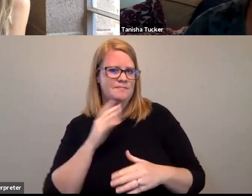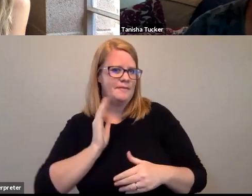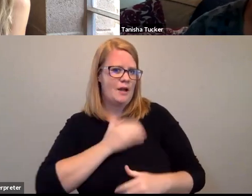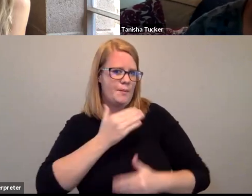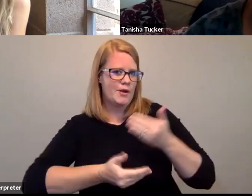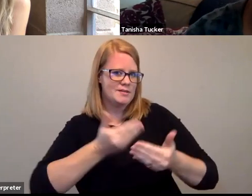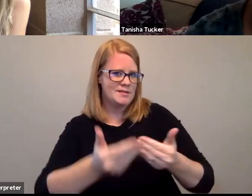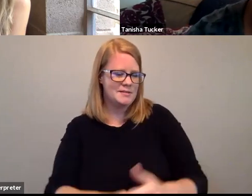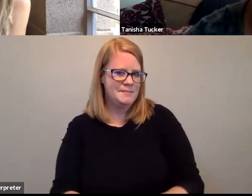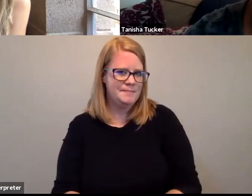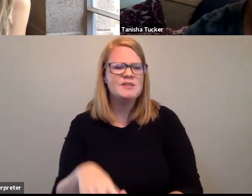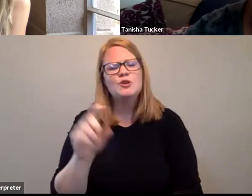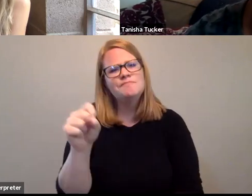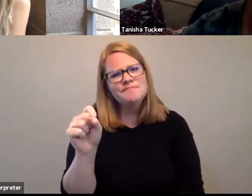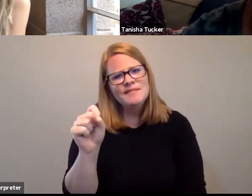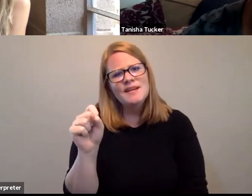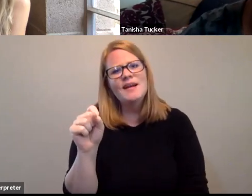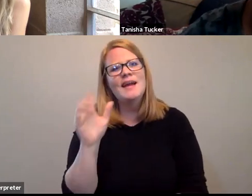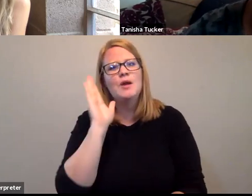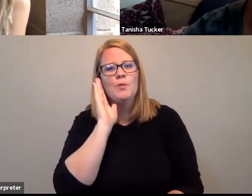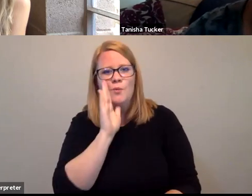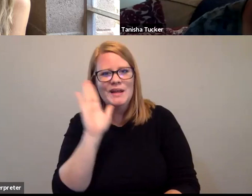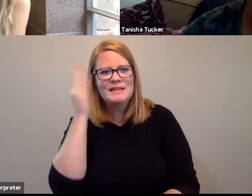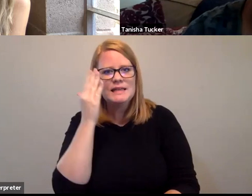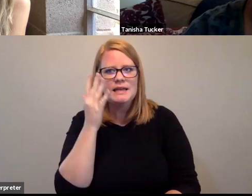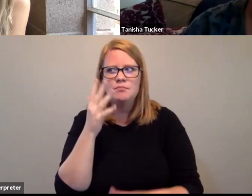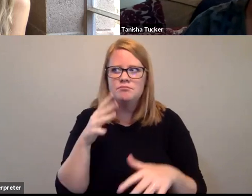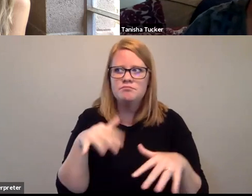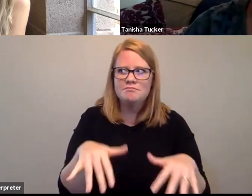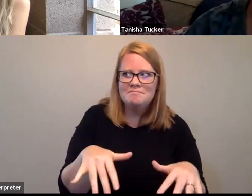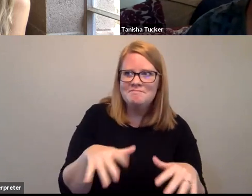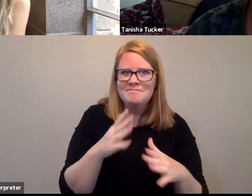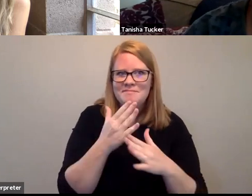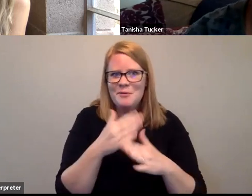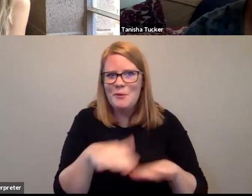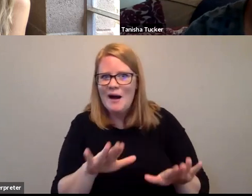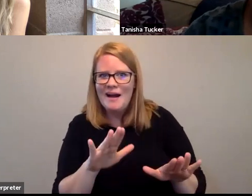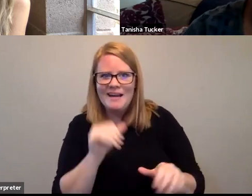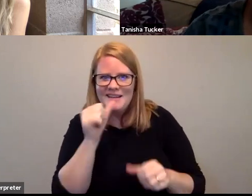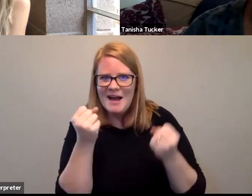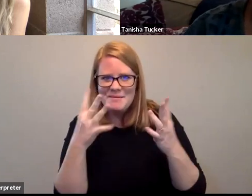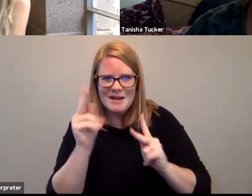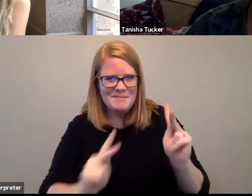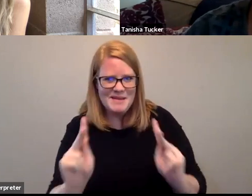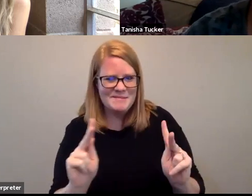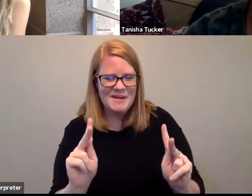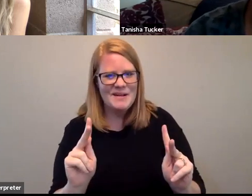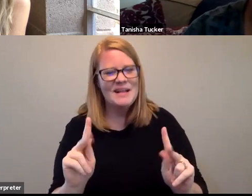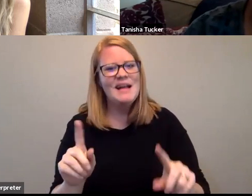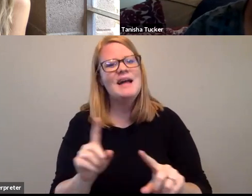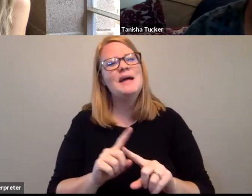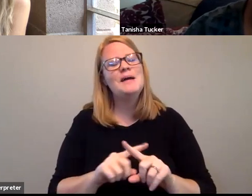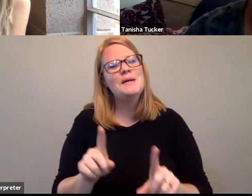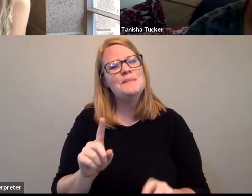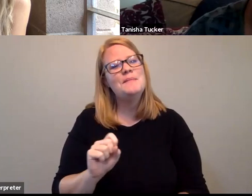that. It's going to be very quiet out there with just us hanging out, but it'll be nice. At least for this year, we'll get a lot of repairs